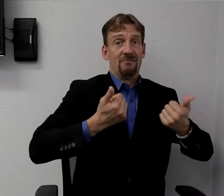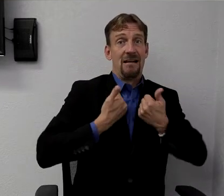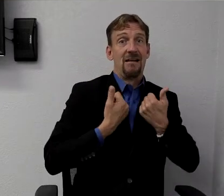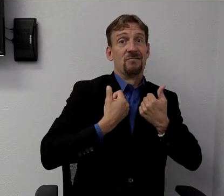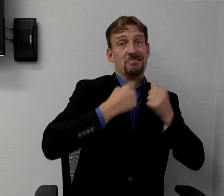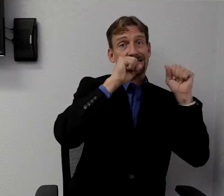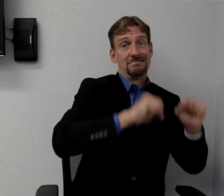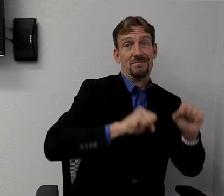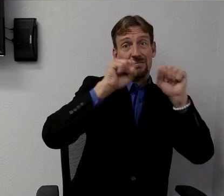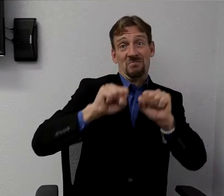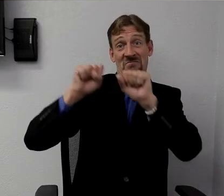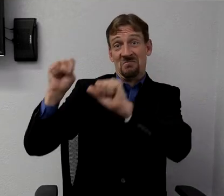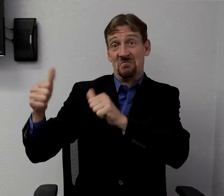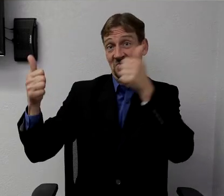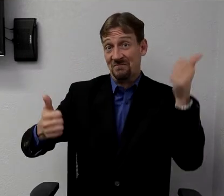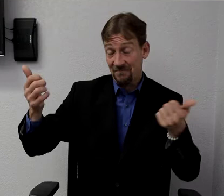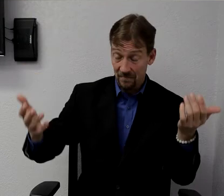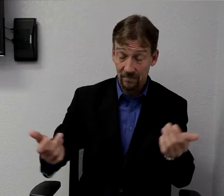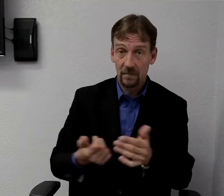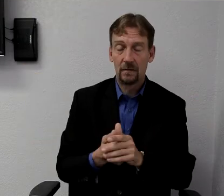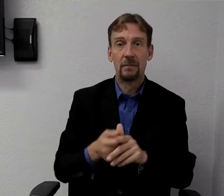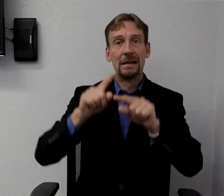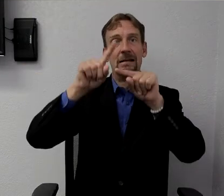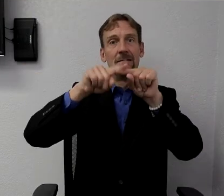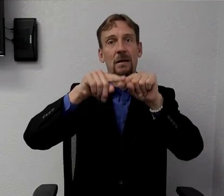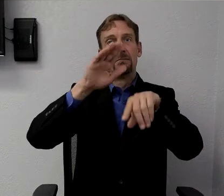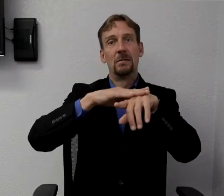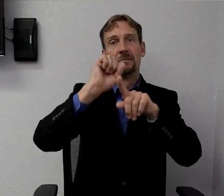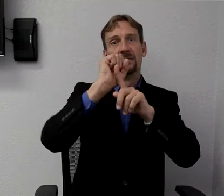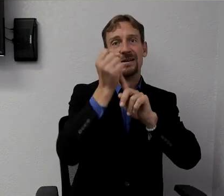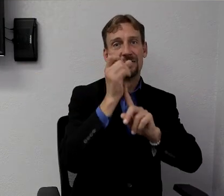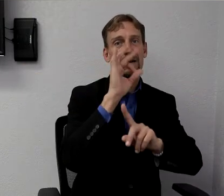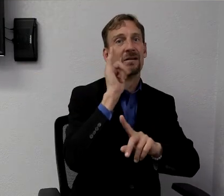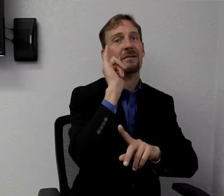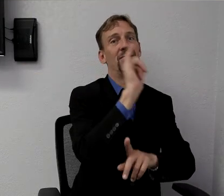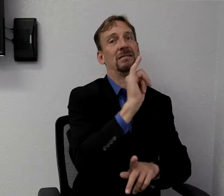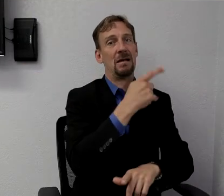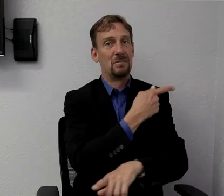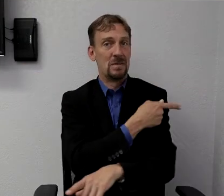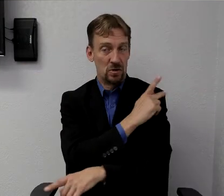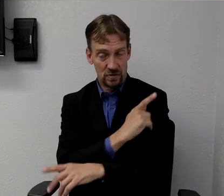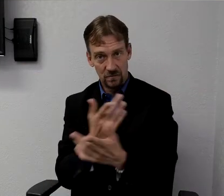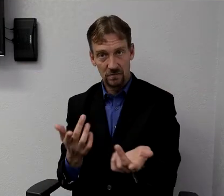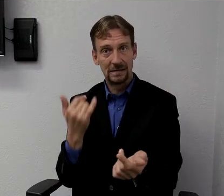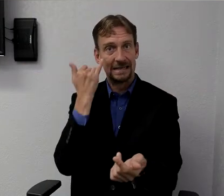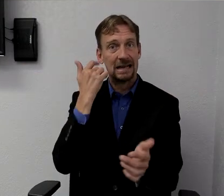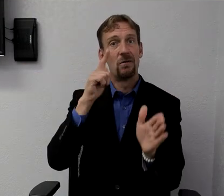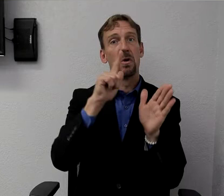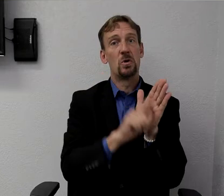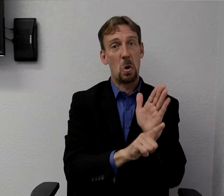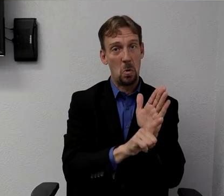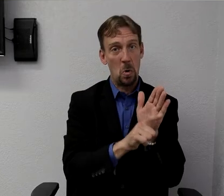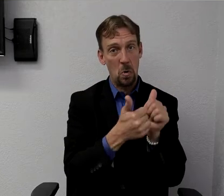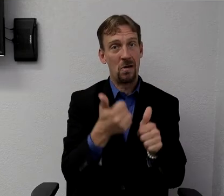depending again on the condition and the survivability rate, is low priority, intermediate priority, and high